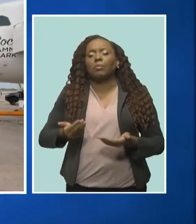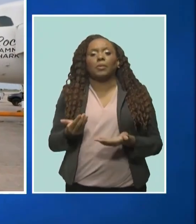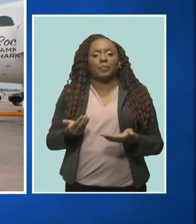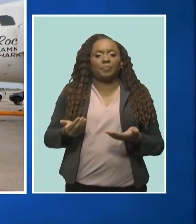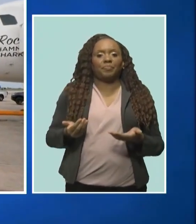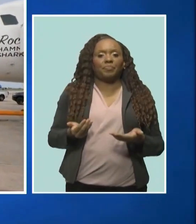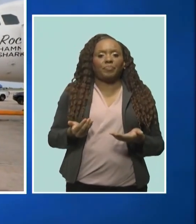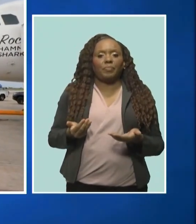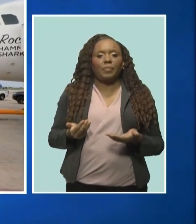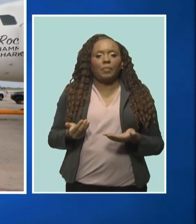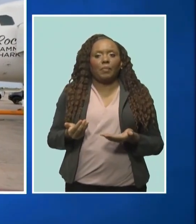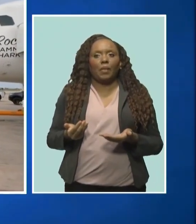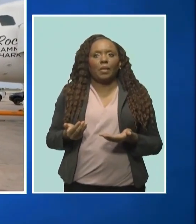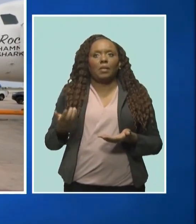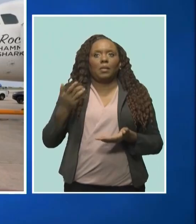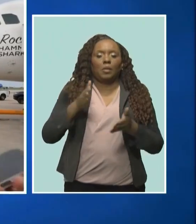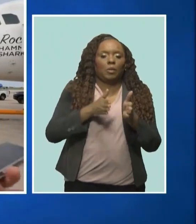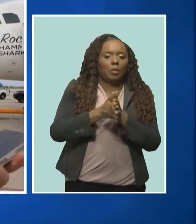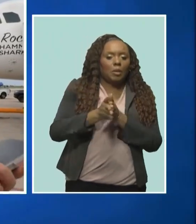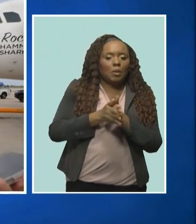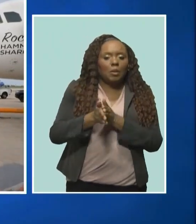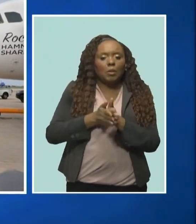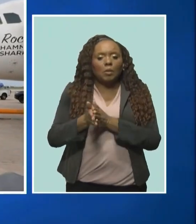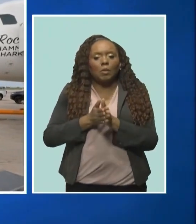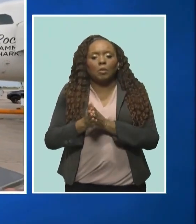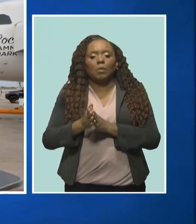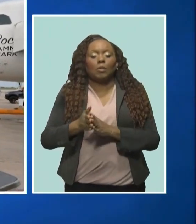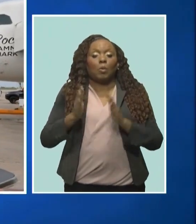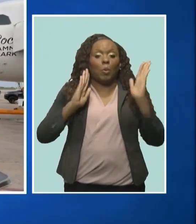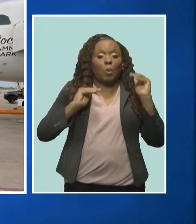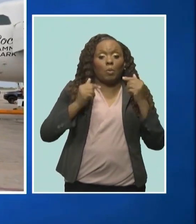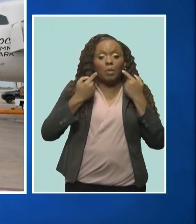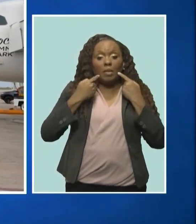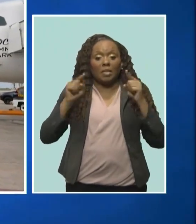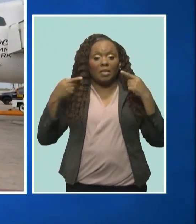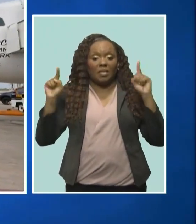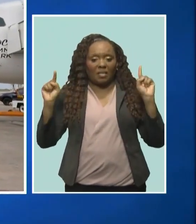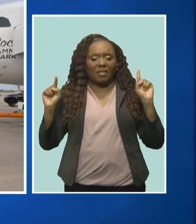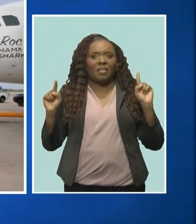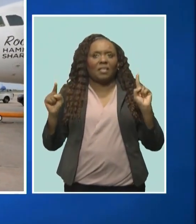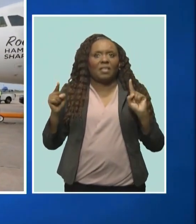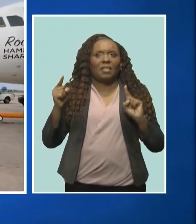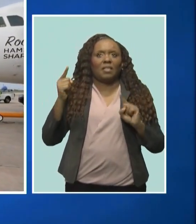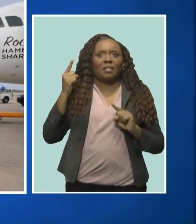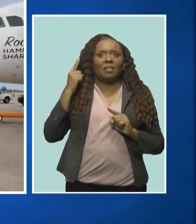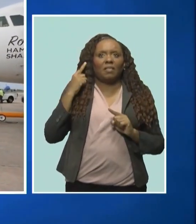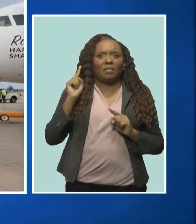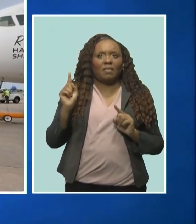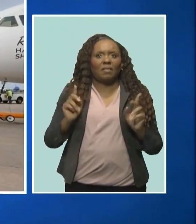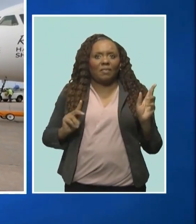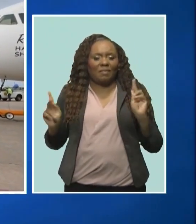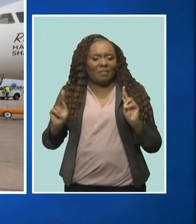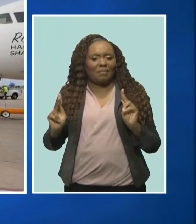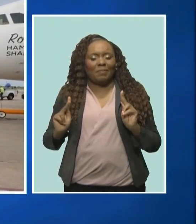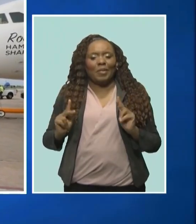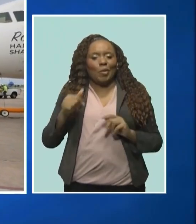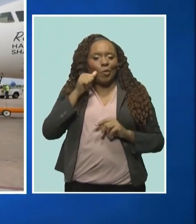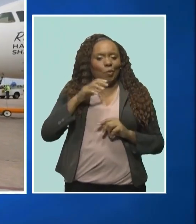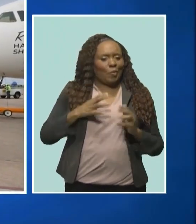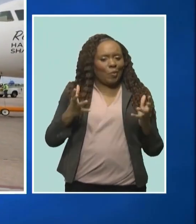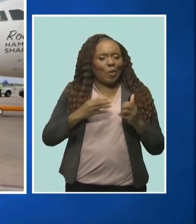we are looking forward to be a very successful one, especially for women that want to go and buy things in San